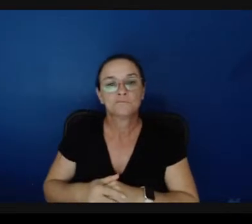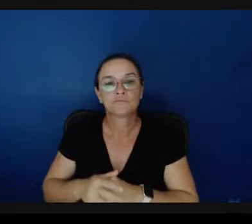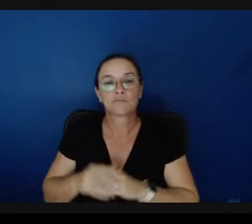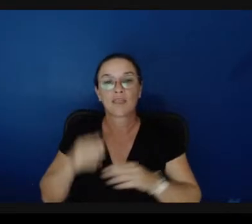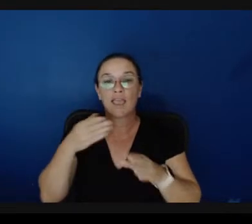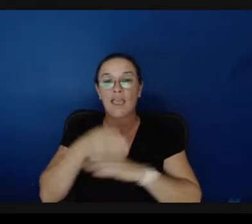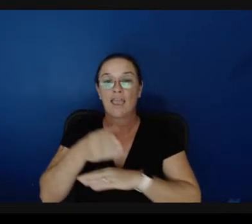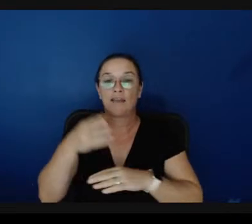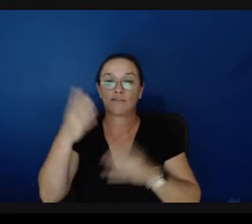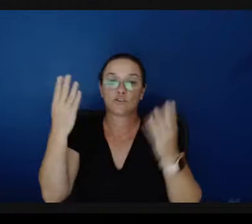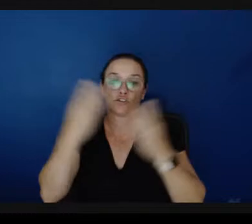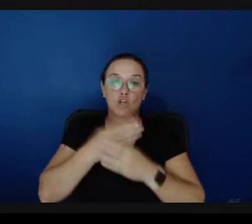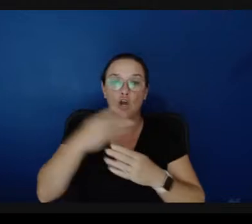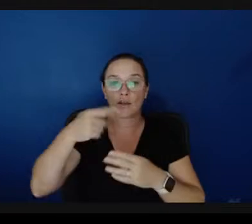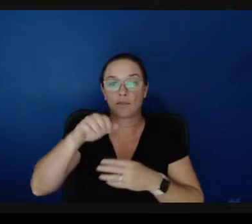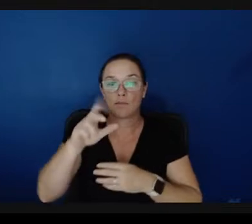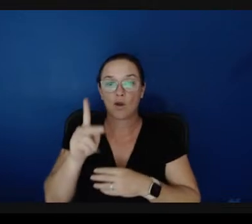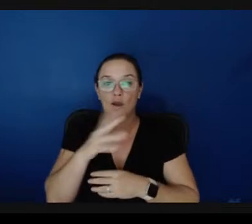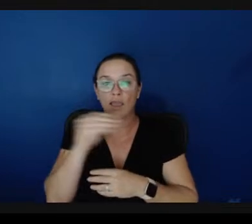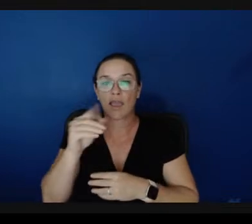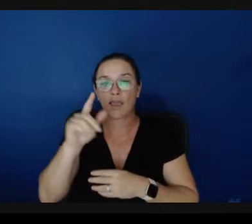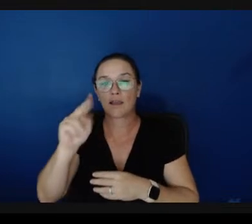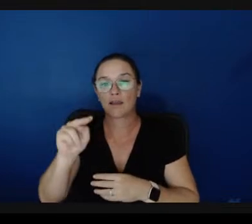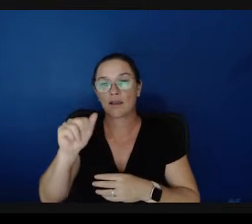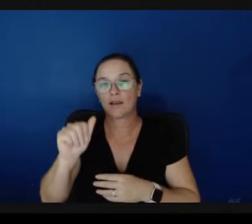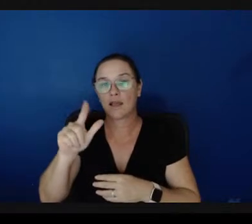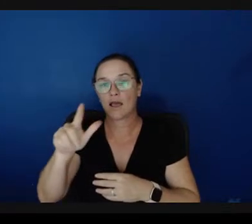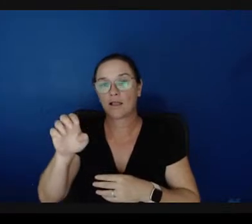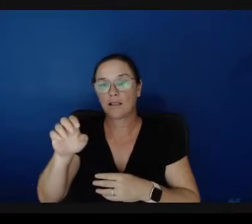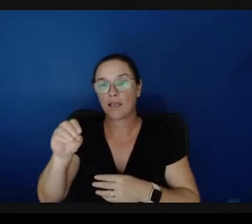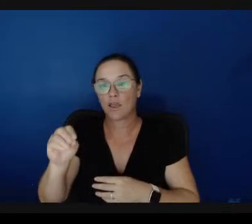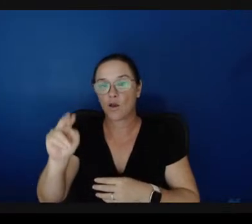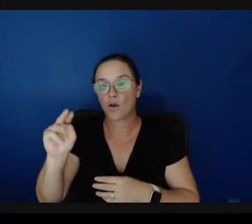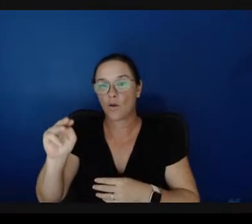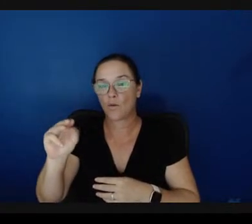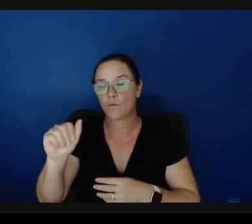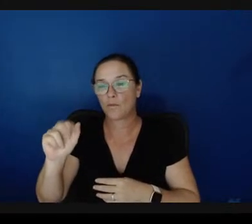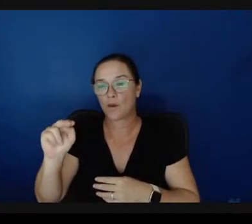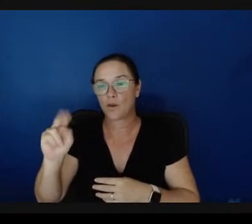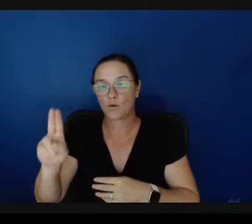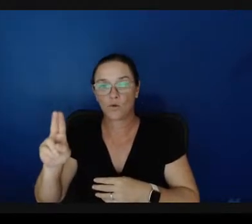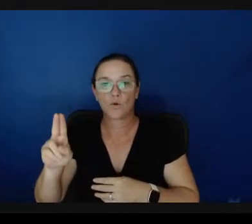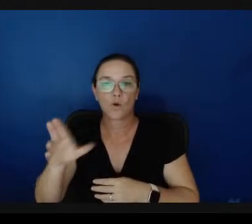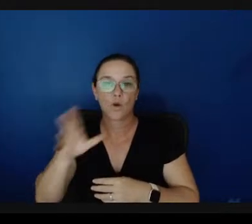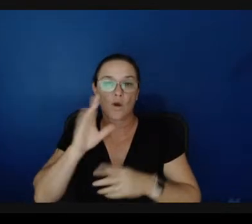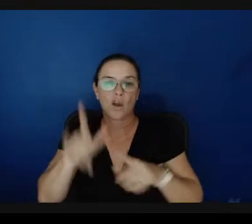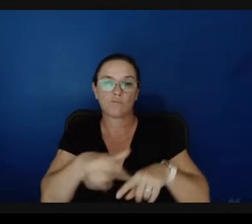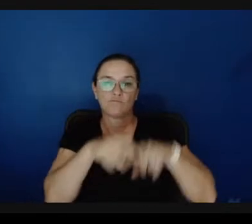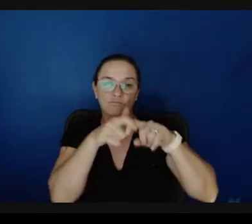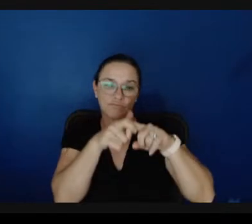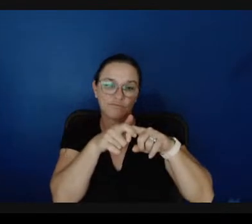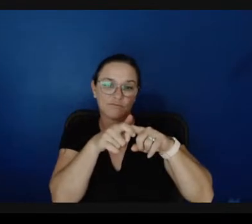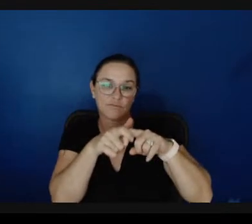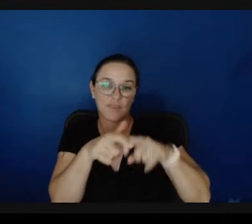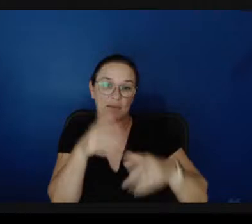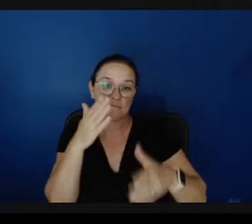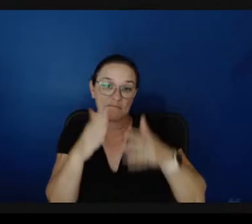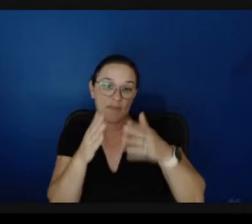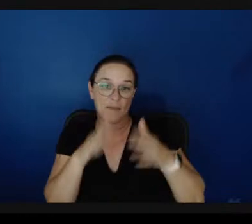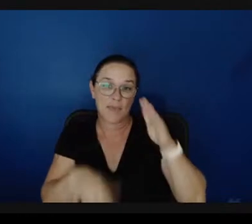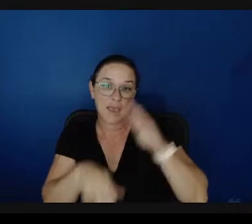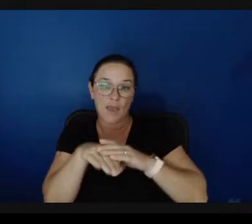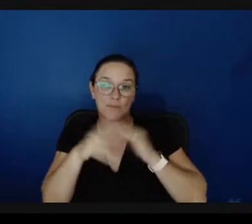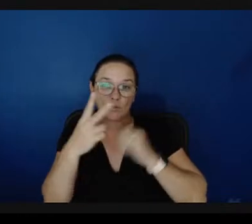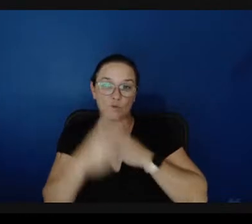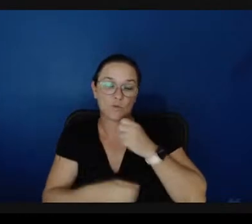Park and the Leo Manu are suspended until KVC opens. The project could take up to 2 years. That